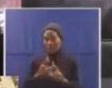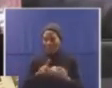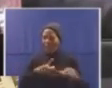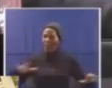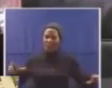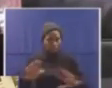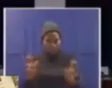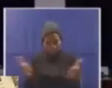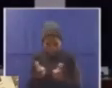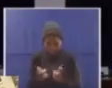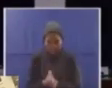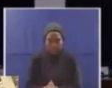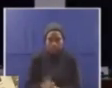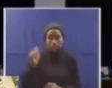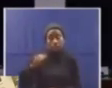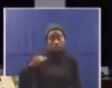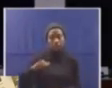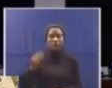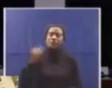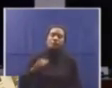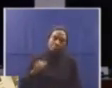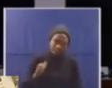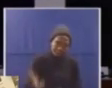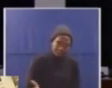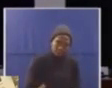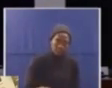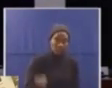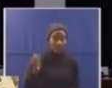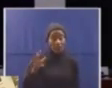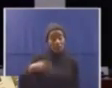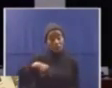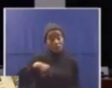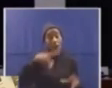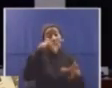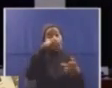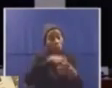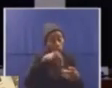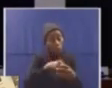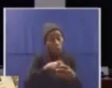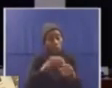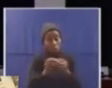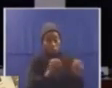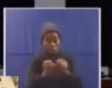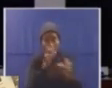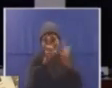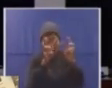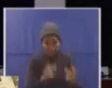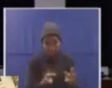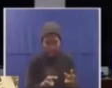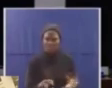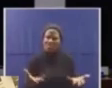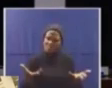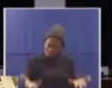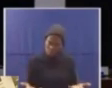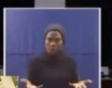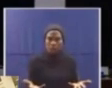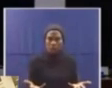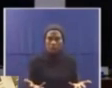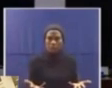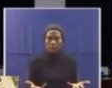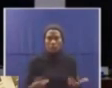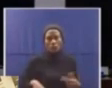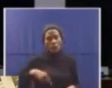Yes, indeed, if we're involved in a peace process, inevitably, we